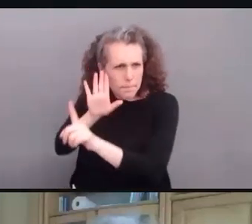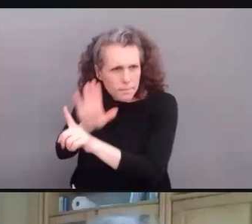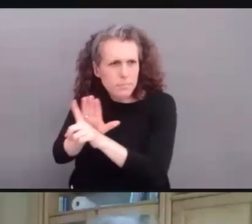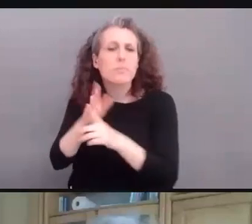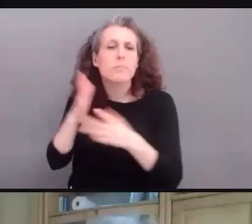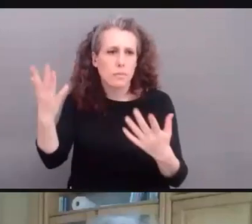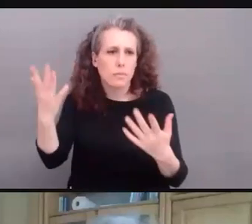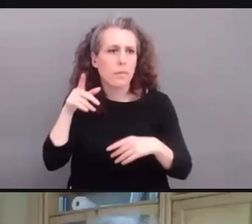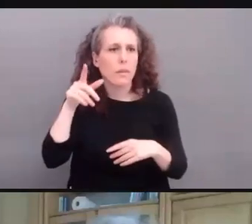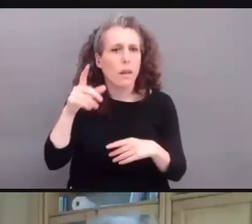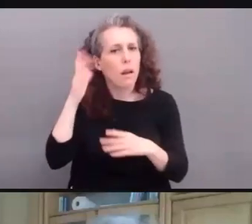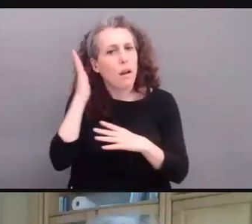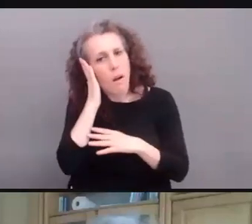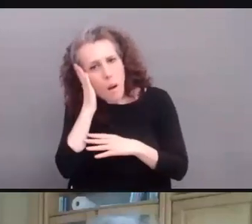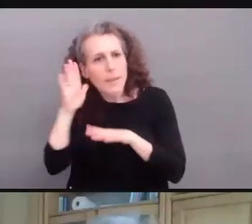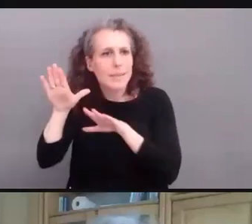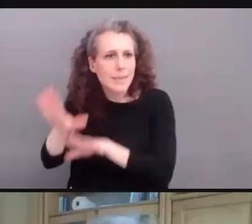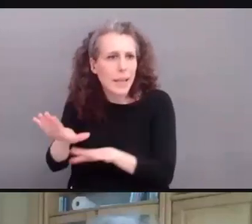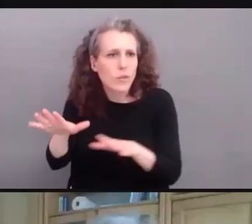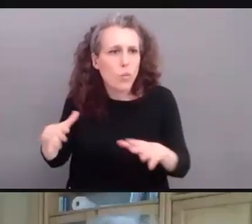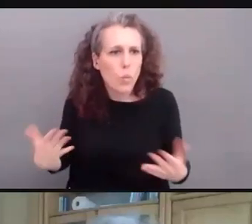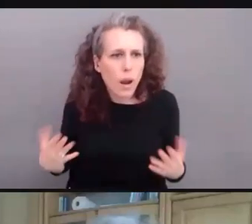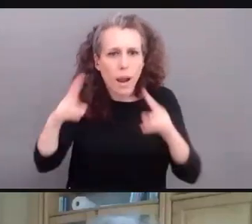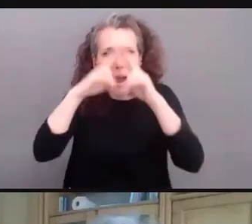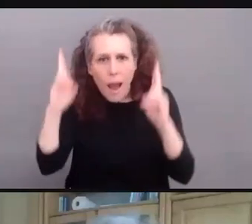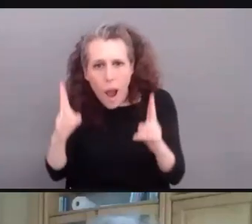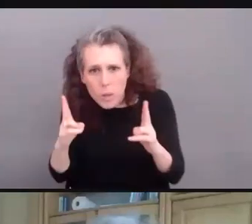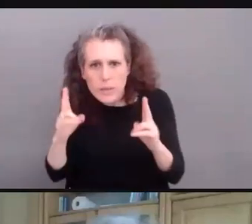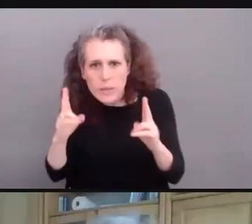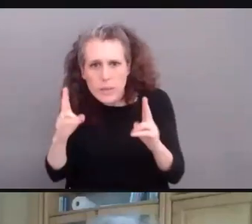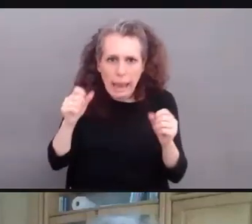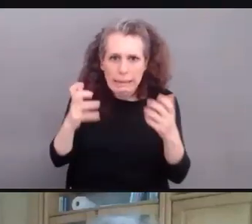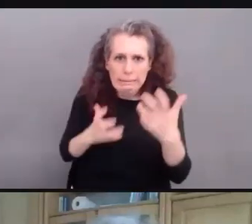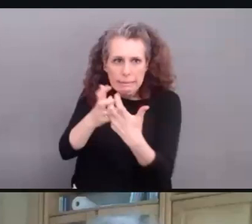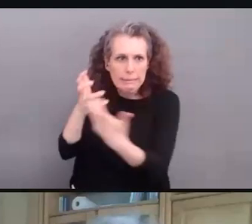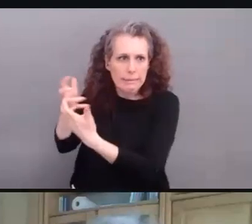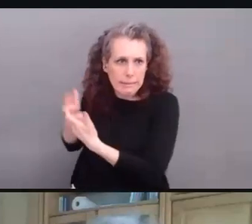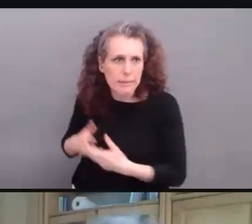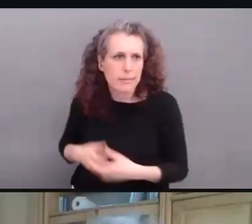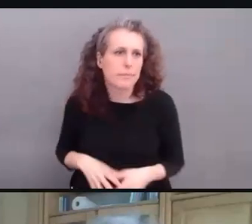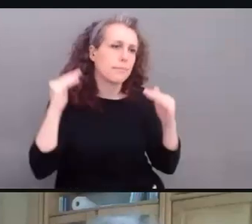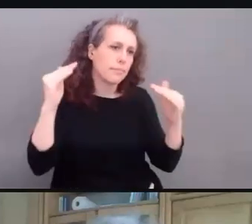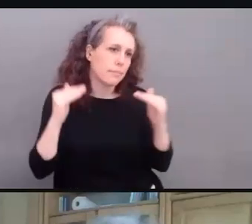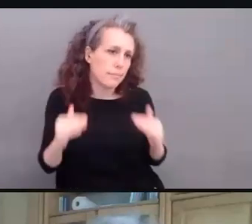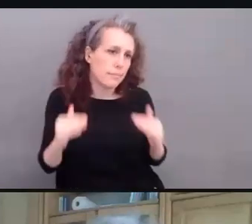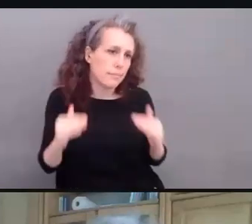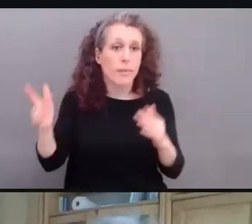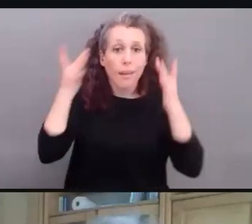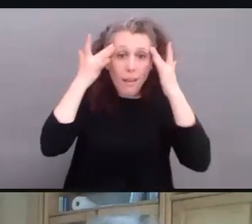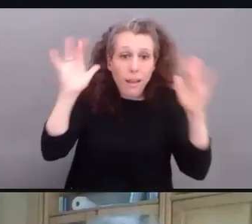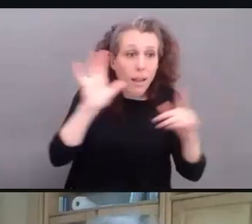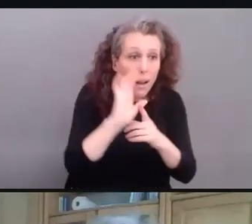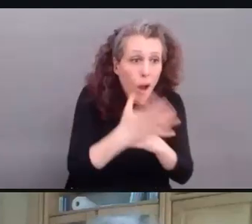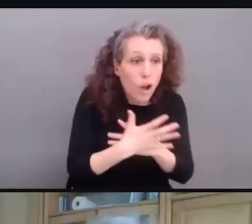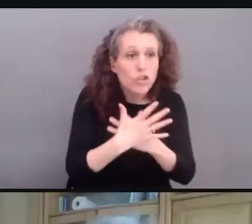with hotels and also with adaptable housing. Then a large group of cultural, leisure, and